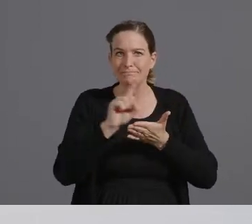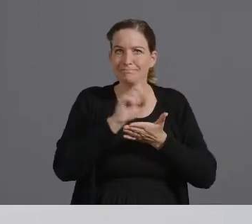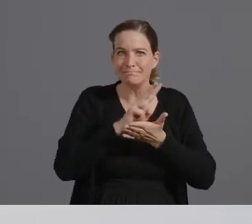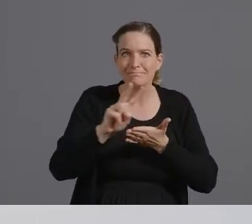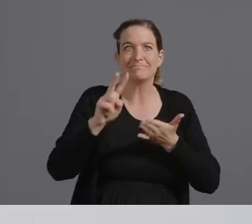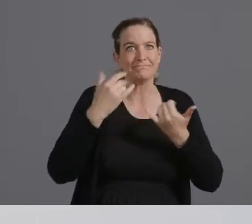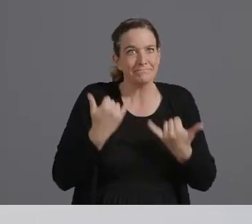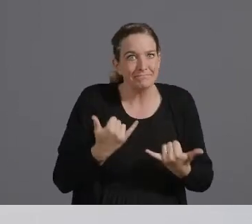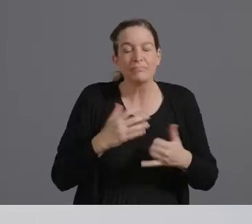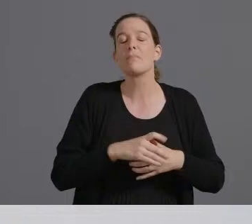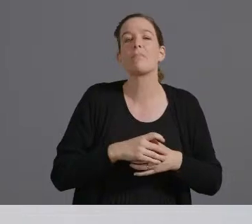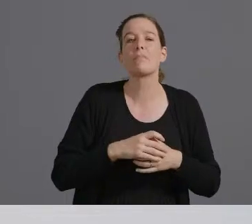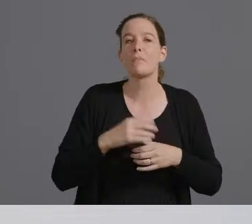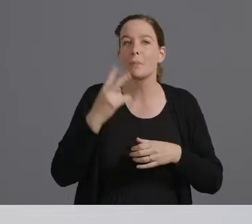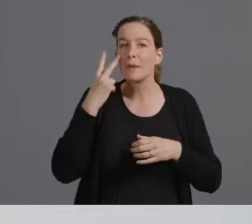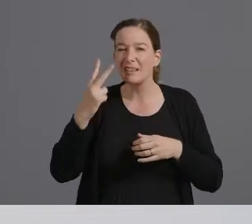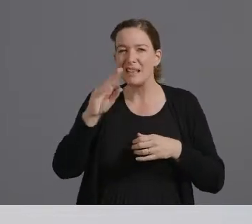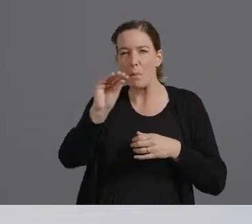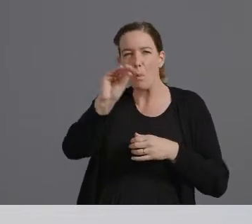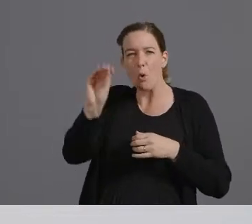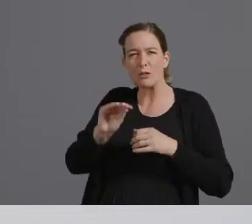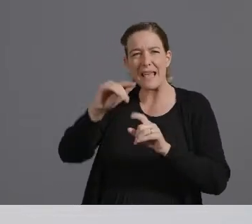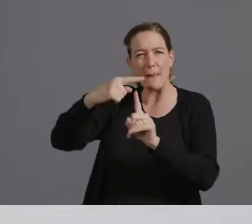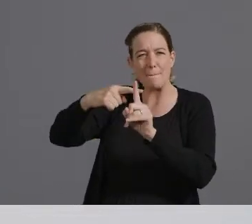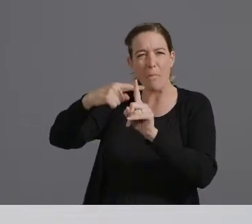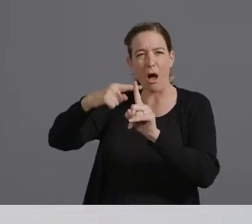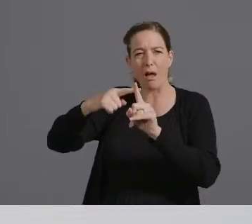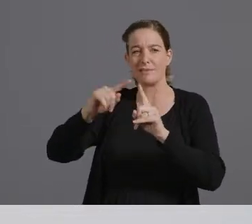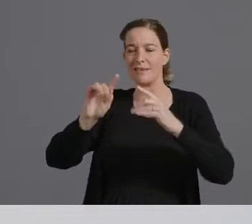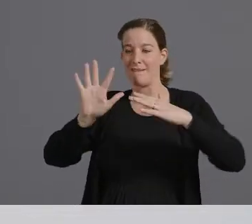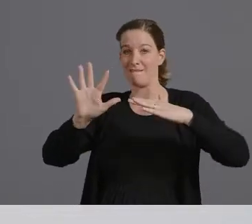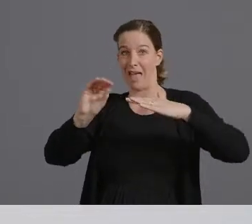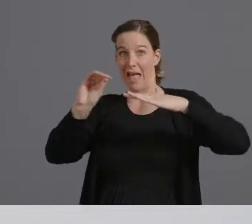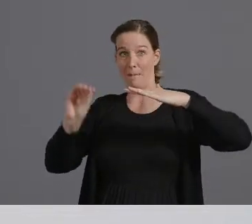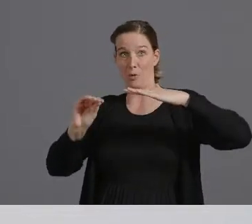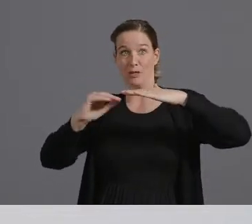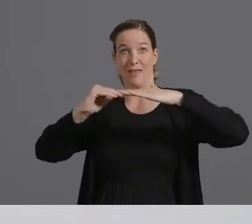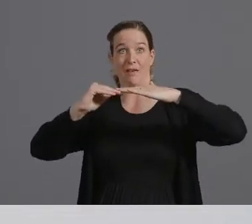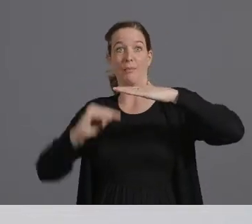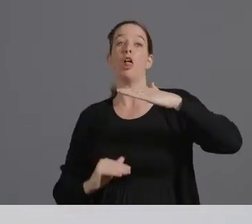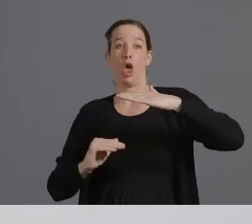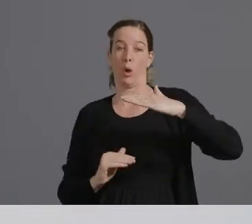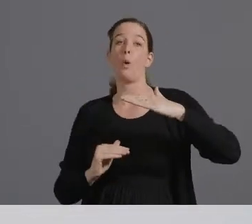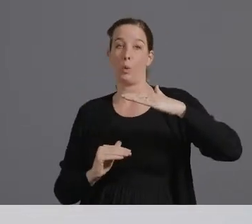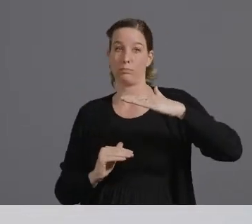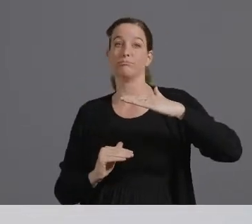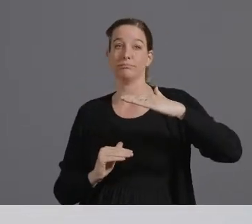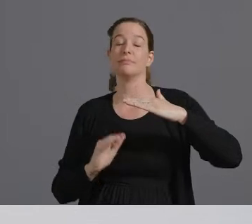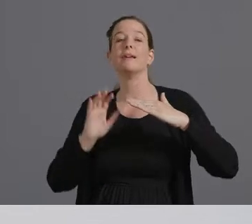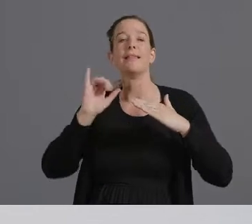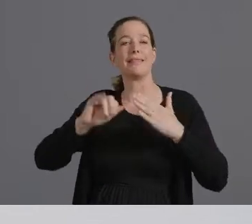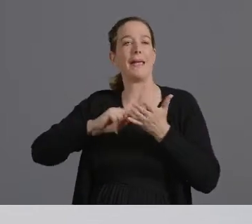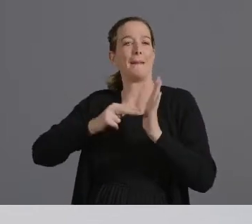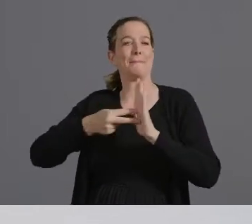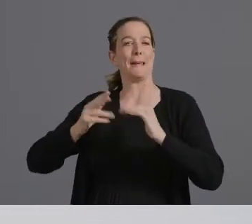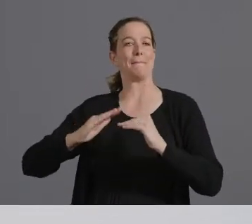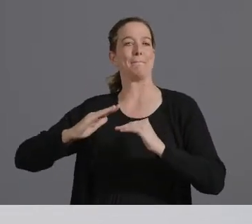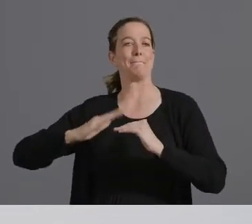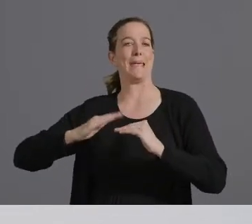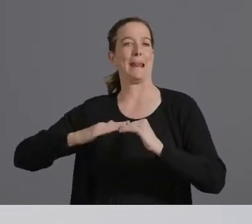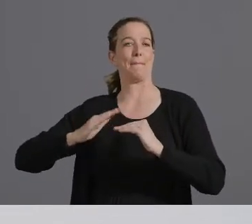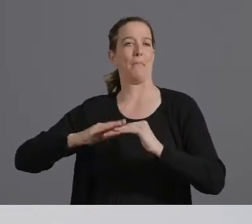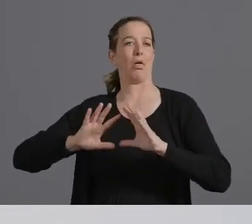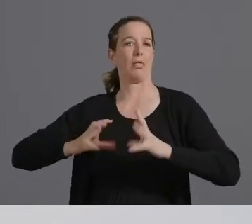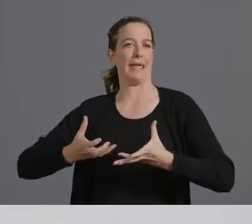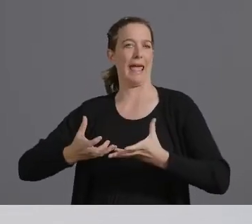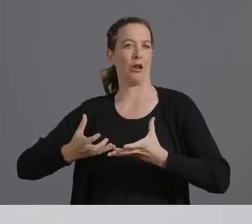below 5%, which for percent positivity puts you in the minimal category, as well as our